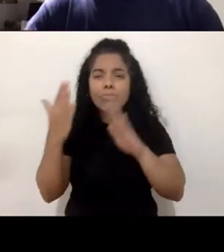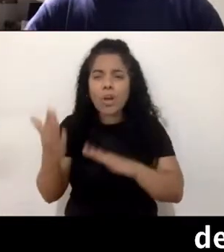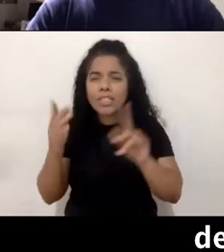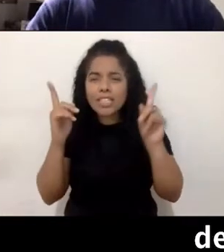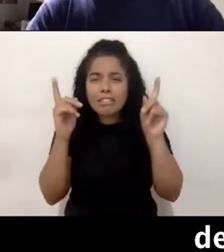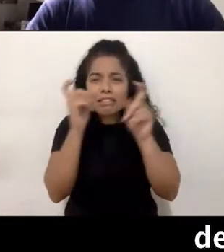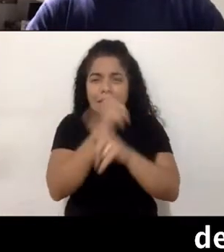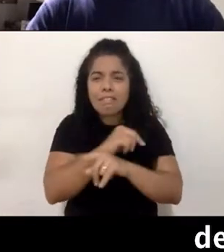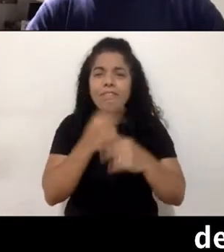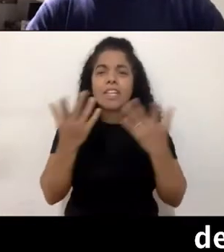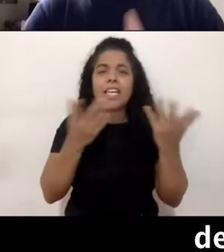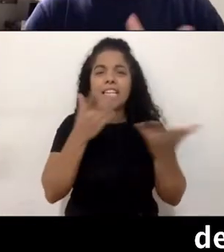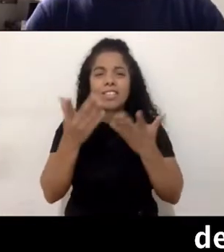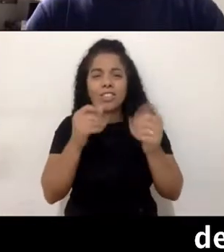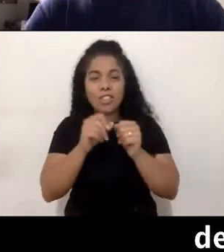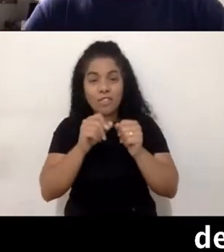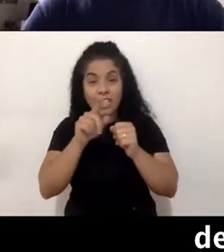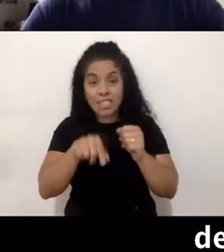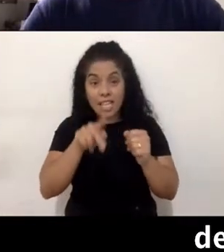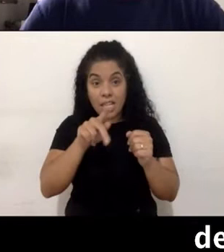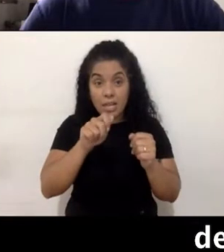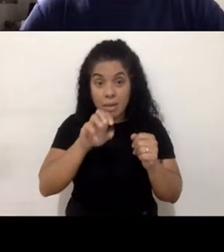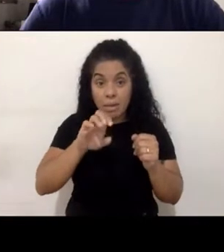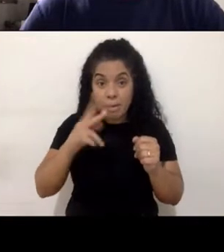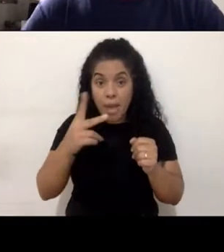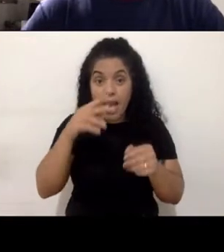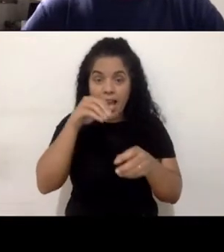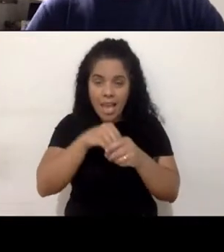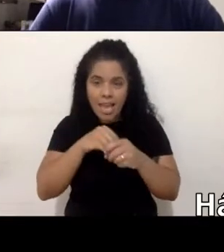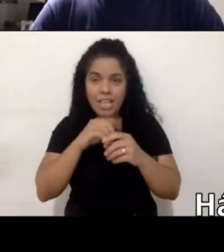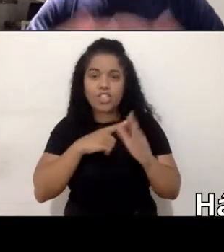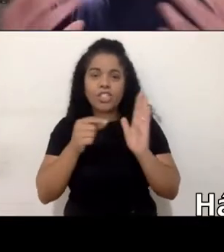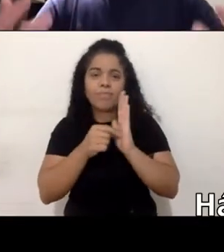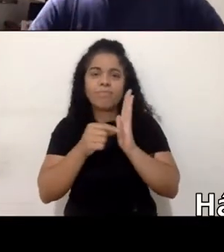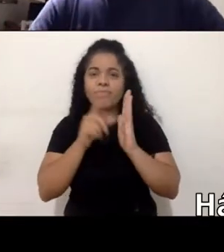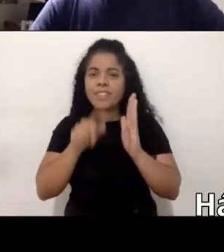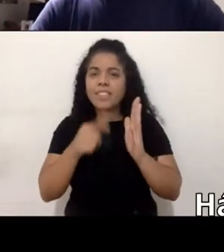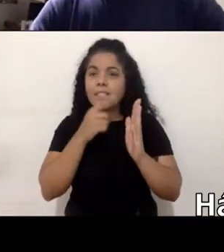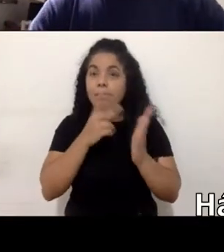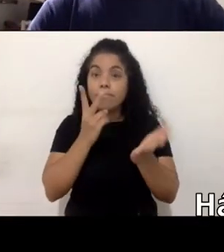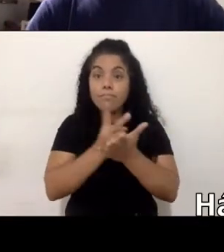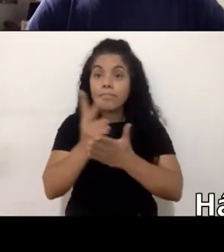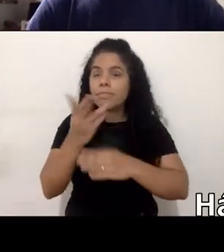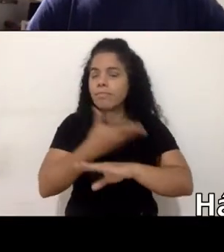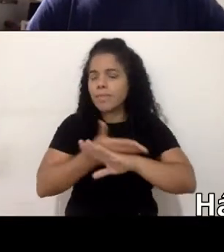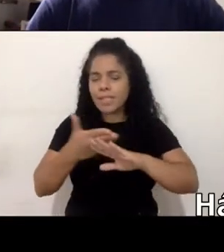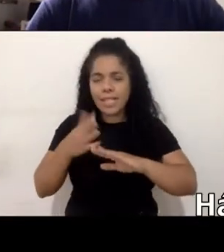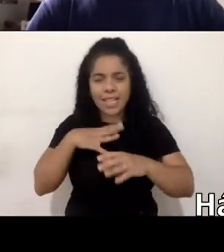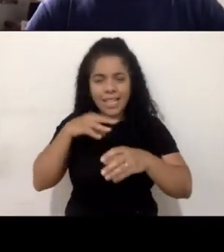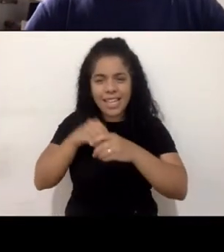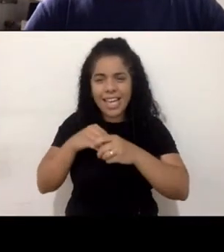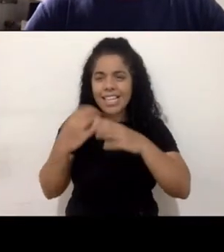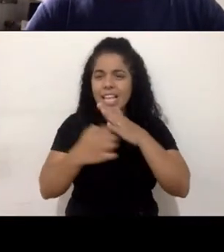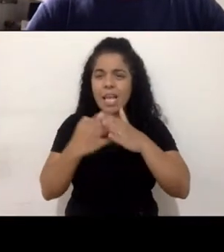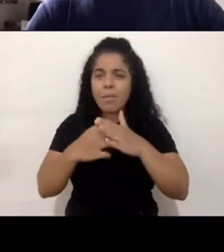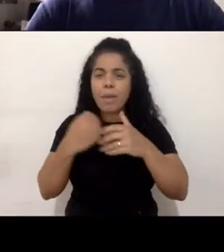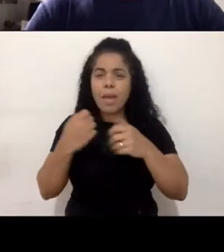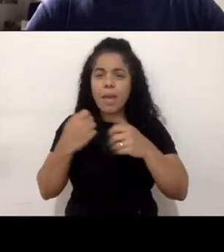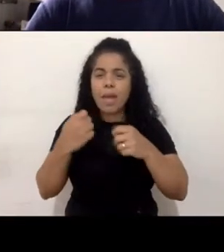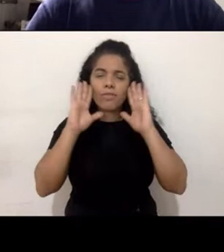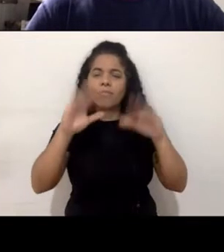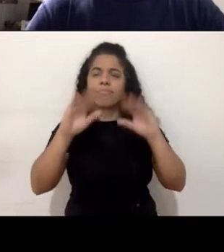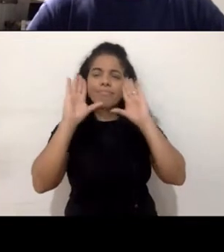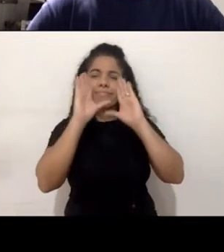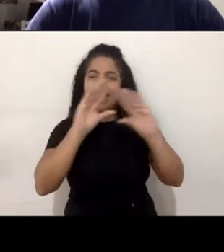quite routine and didn't really need any special attention. There's things like configuration improvements to our infrastructure,